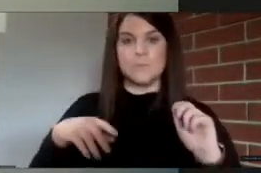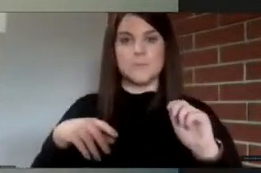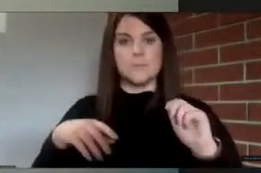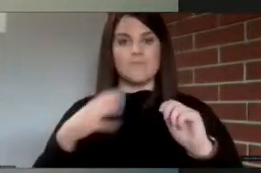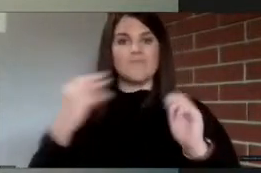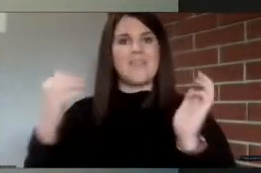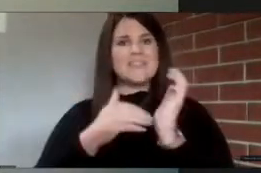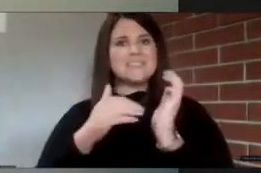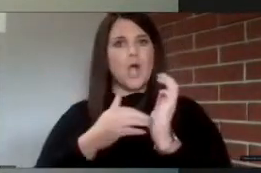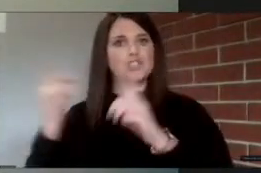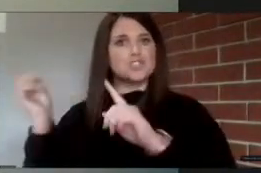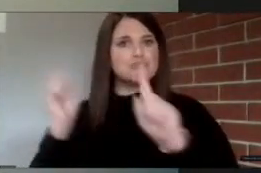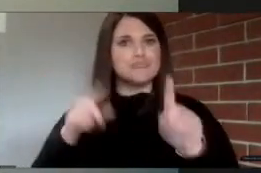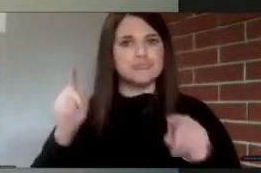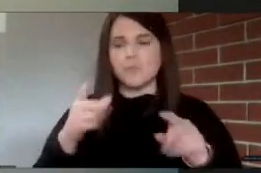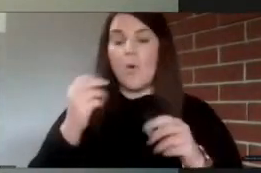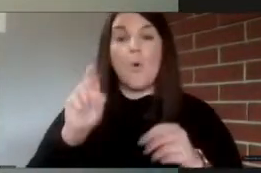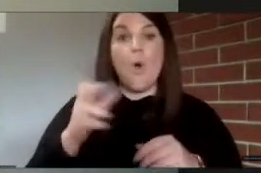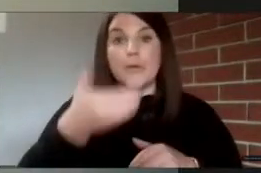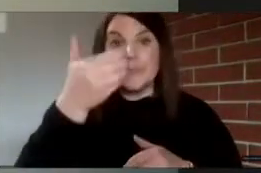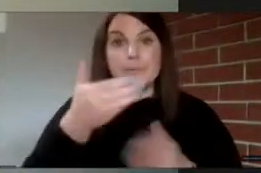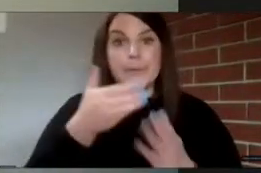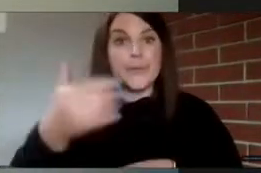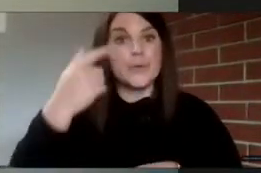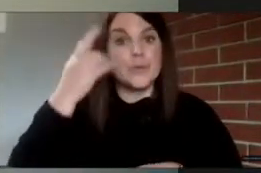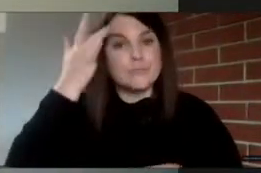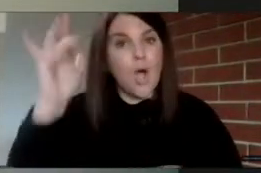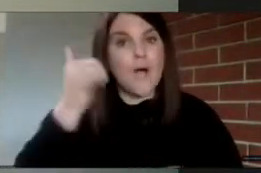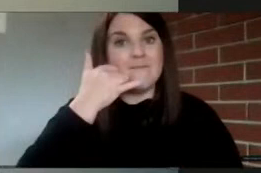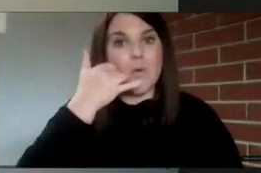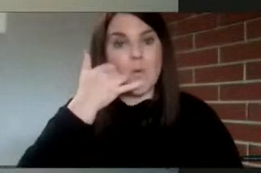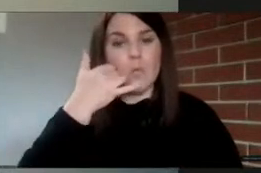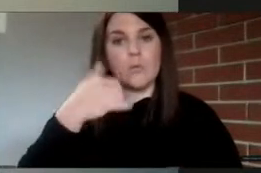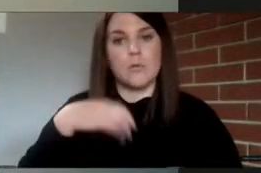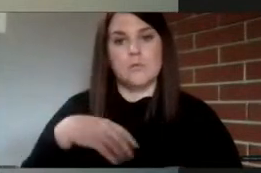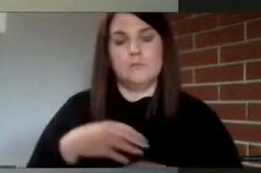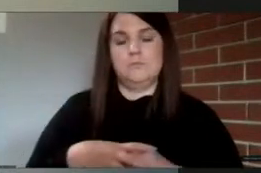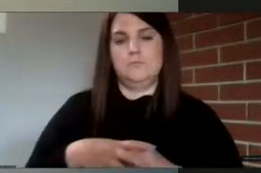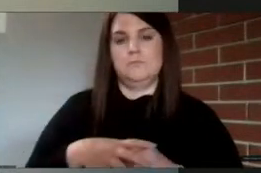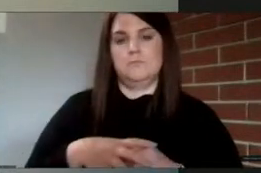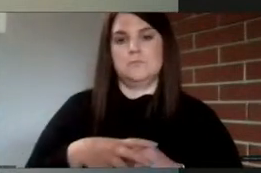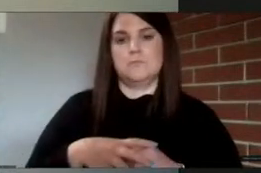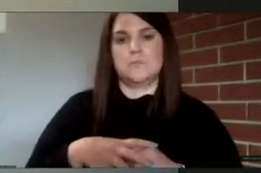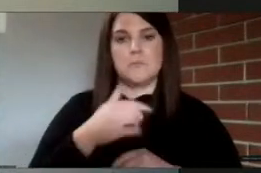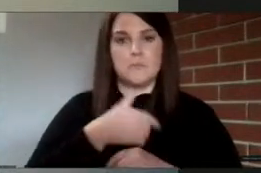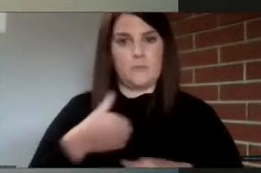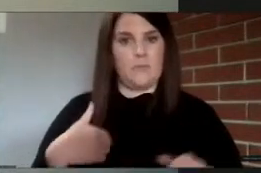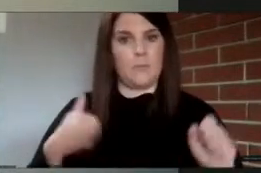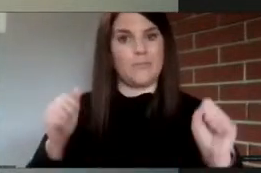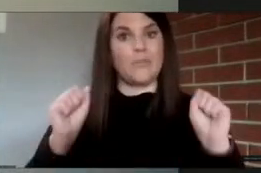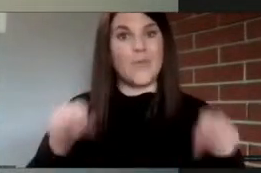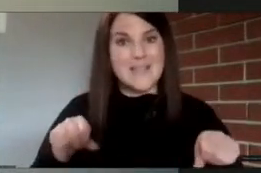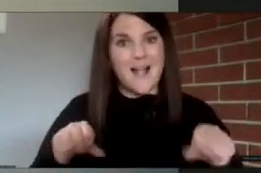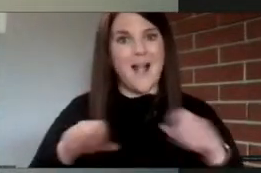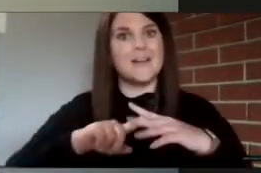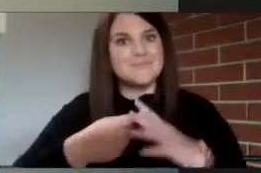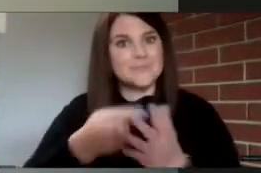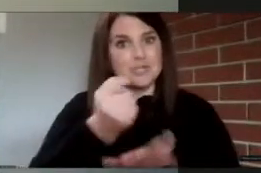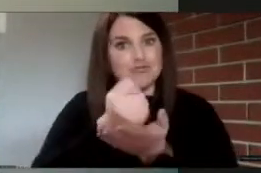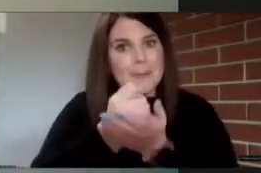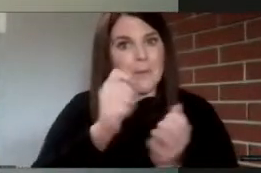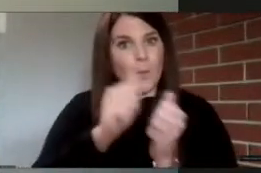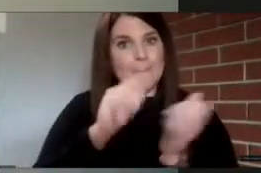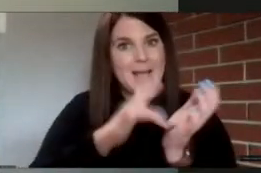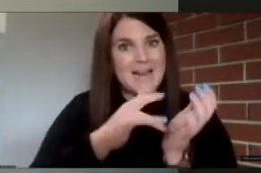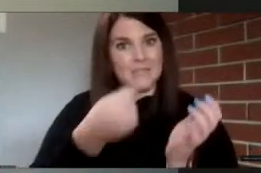coming in via a smartphone, from a street medicine team. And we're able to initiate treatment with medications